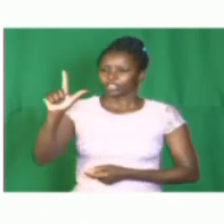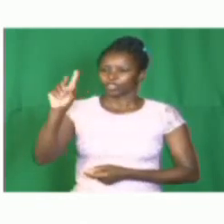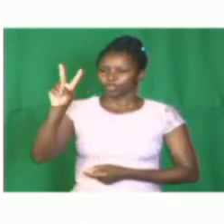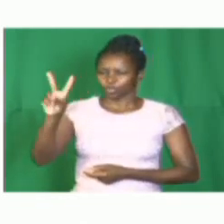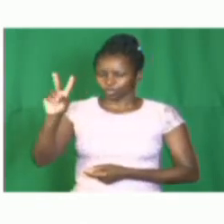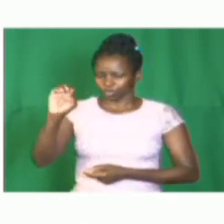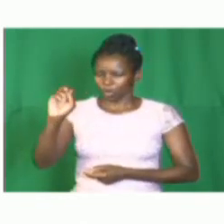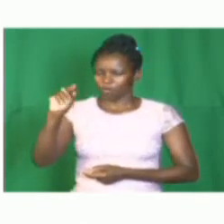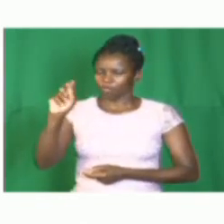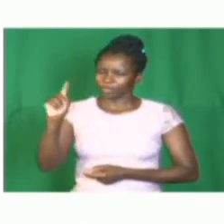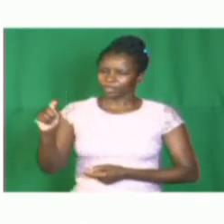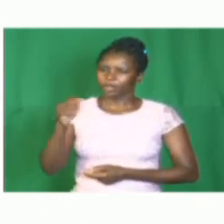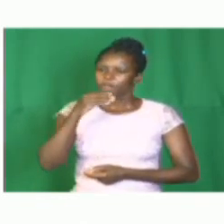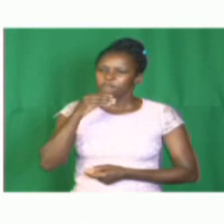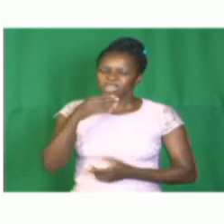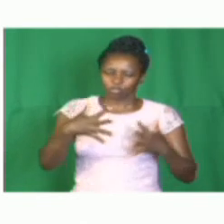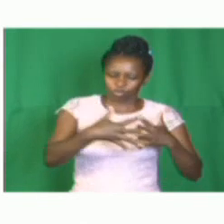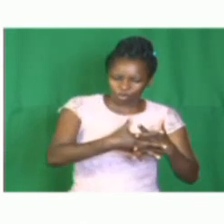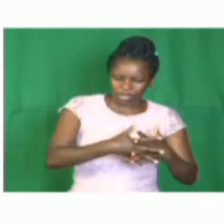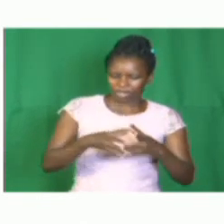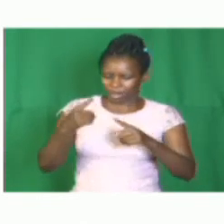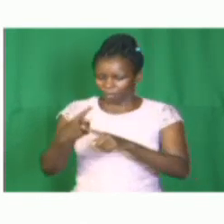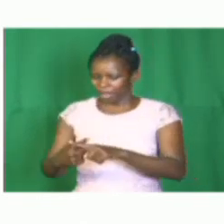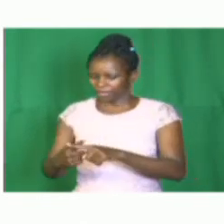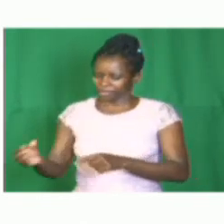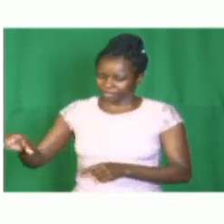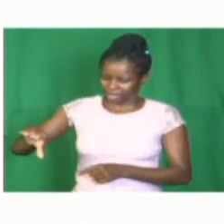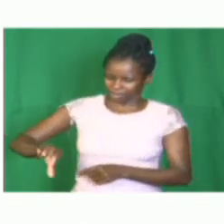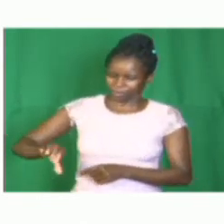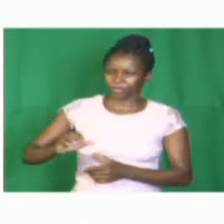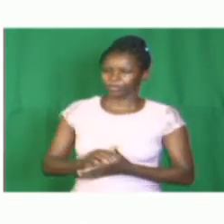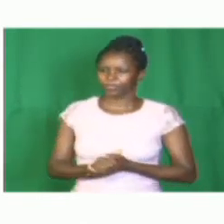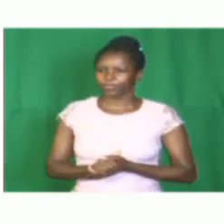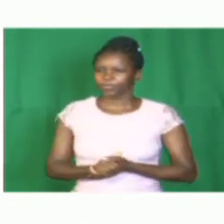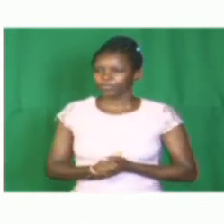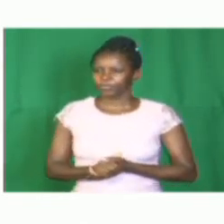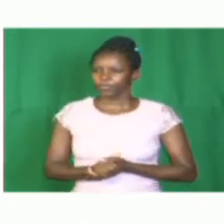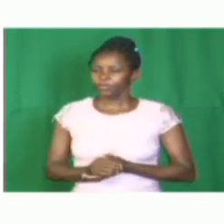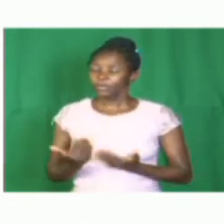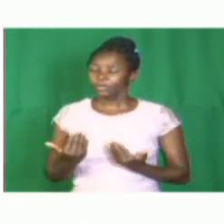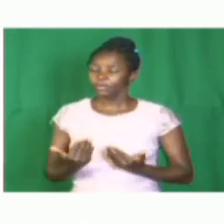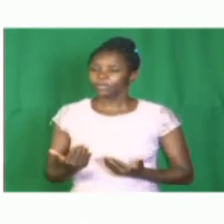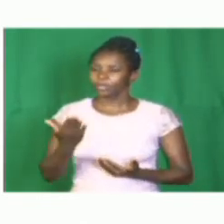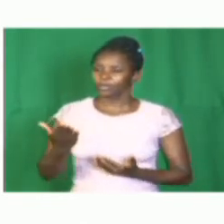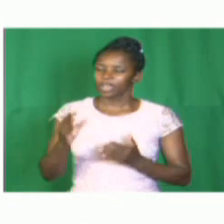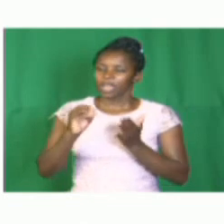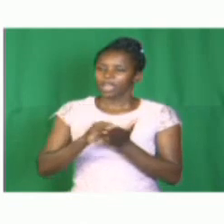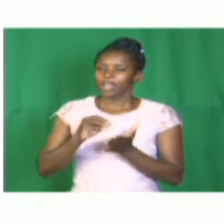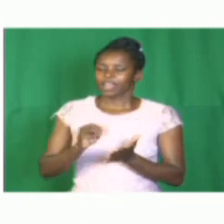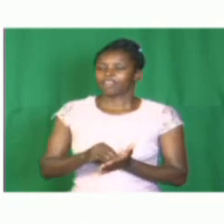the solvent you get the solution, dear learners. Okay, I have